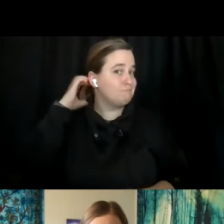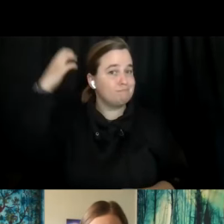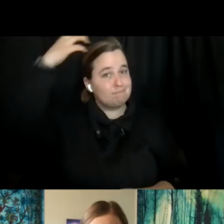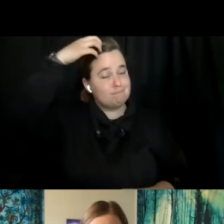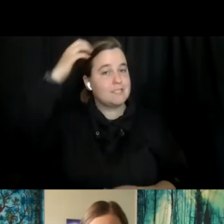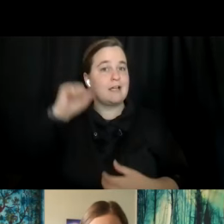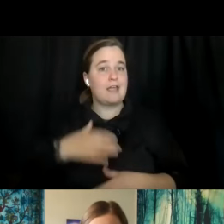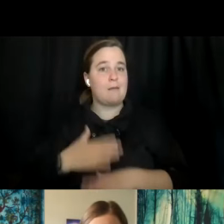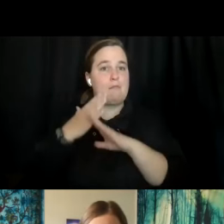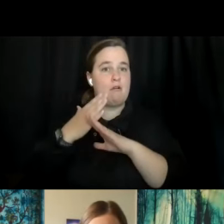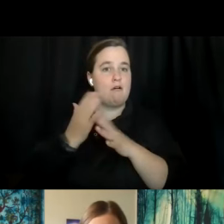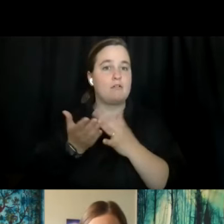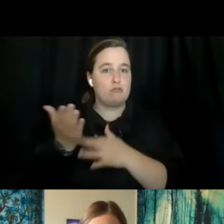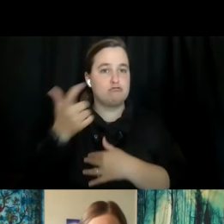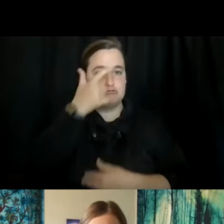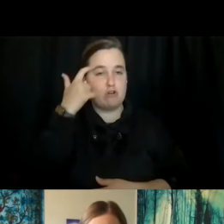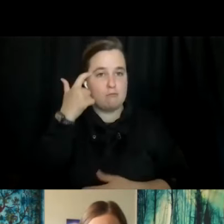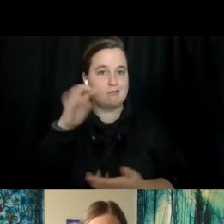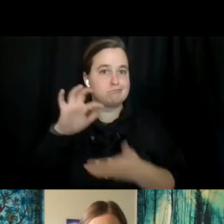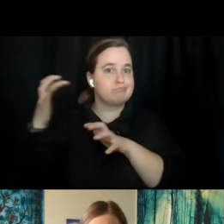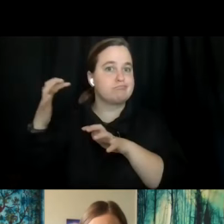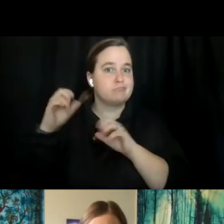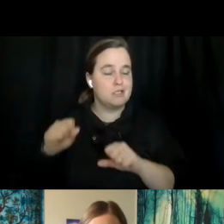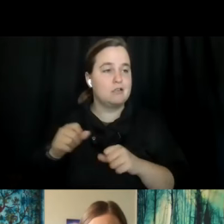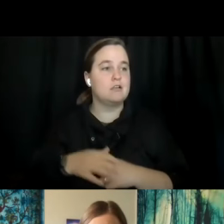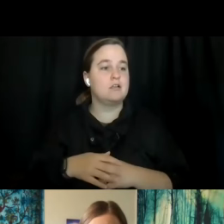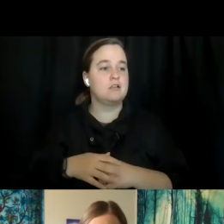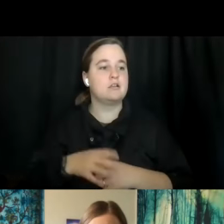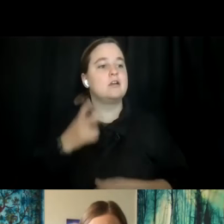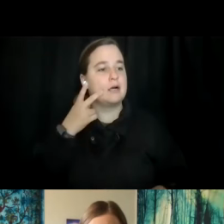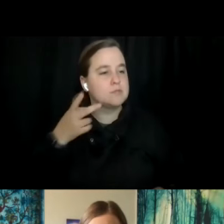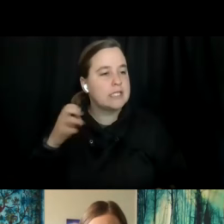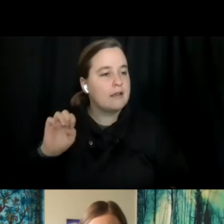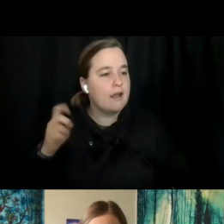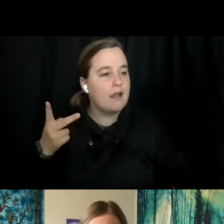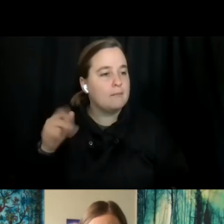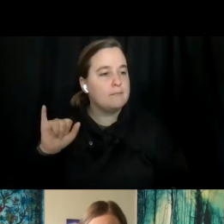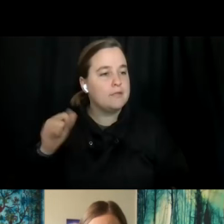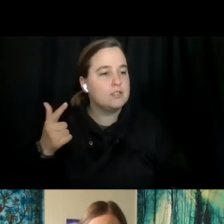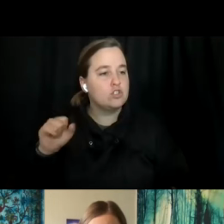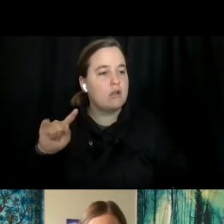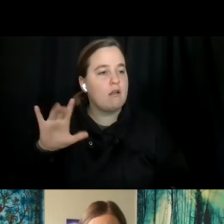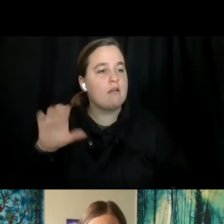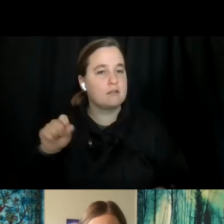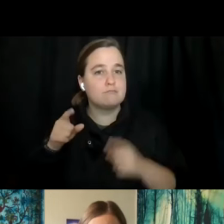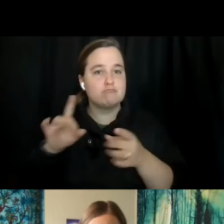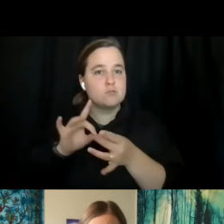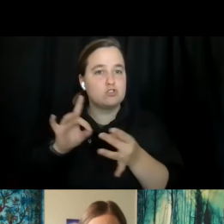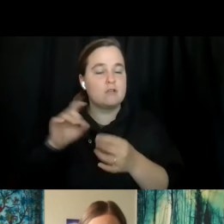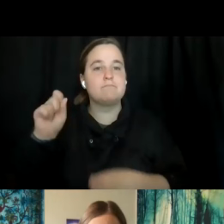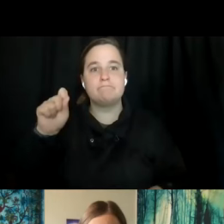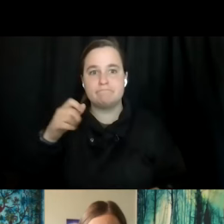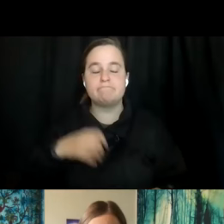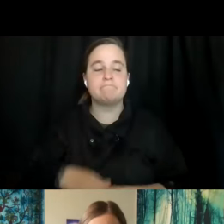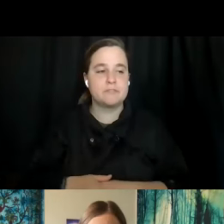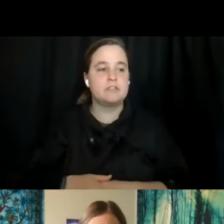disrupted though through trauma, through, I'm seeing like epigenetics and people. So